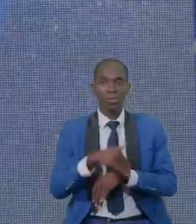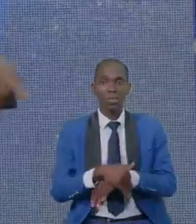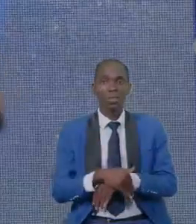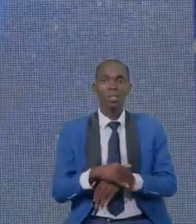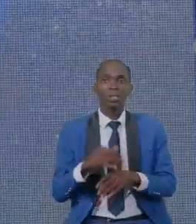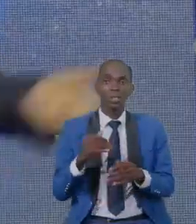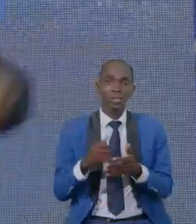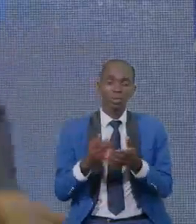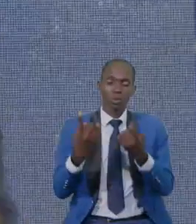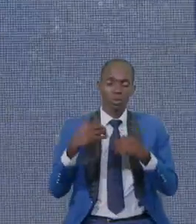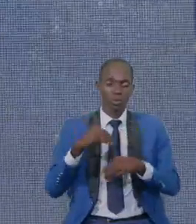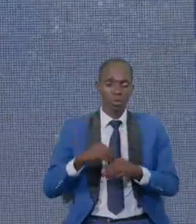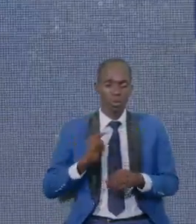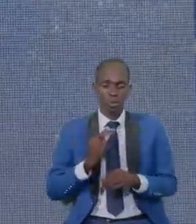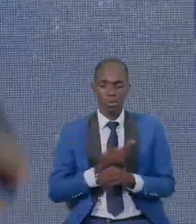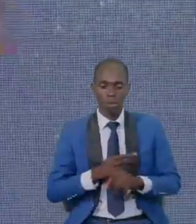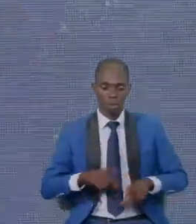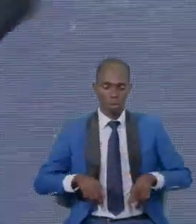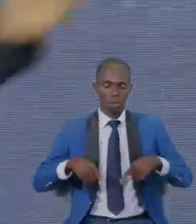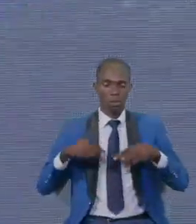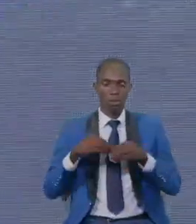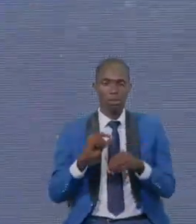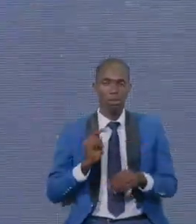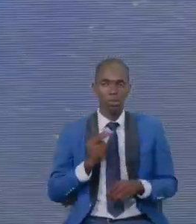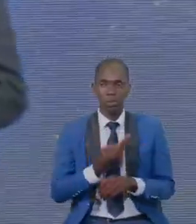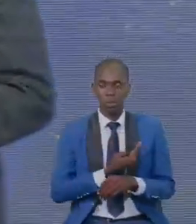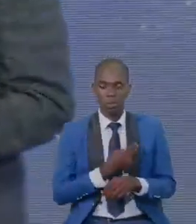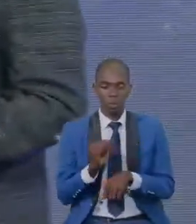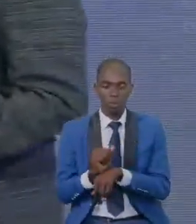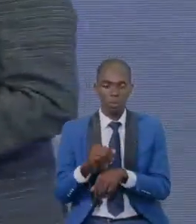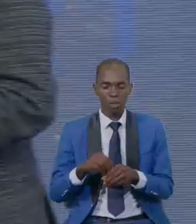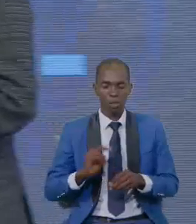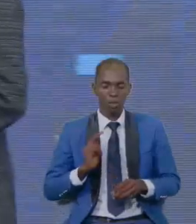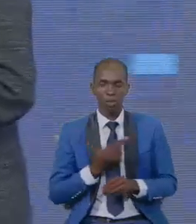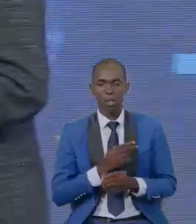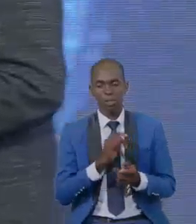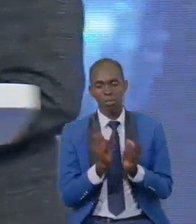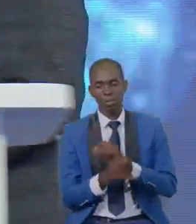us, lives in us, works in us, and transforms our lives.